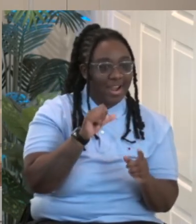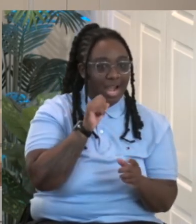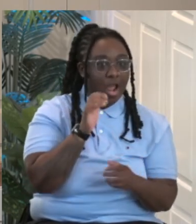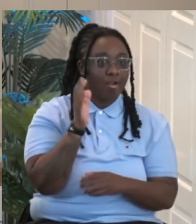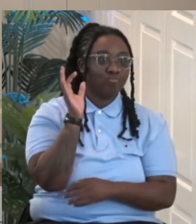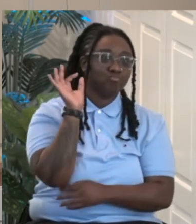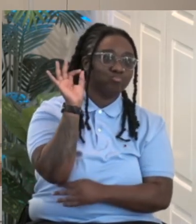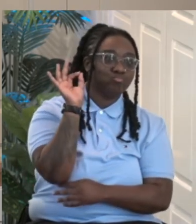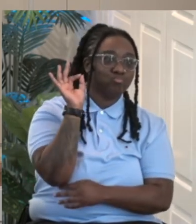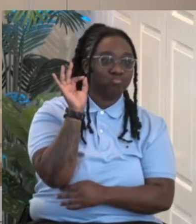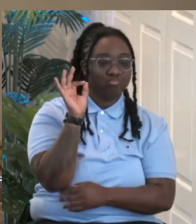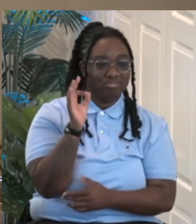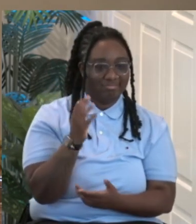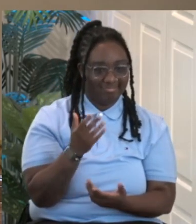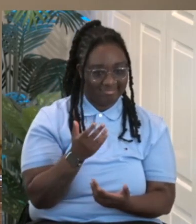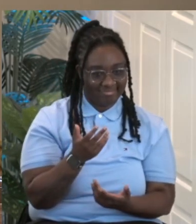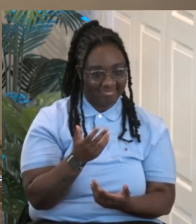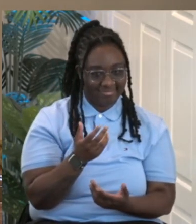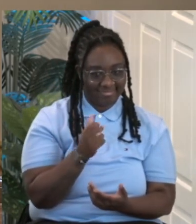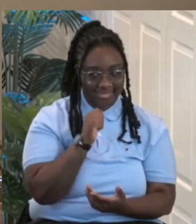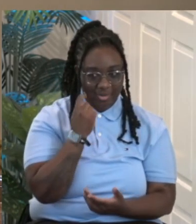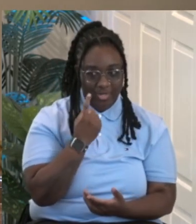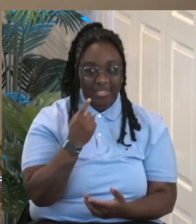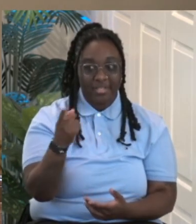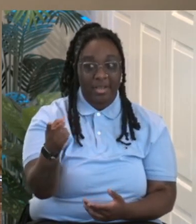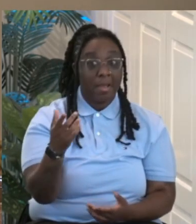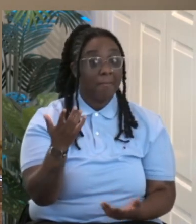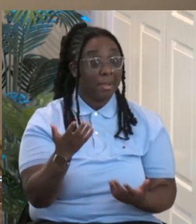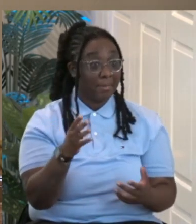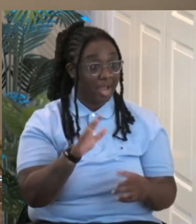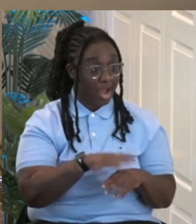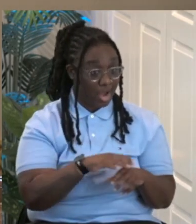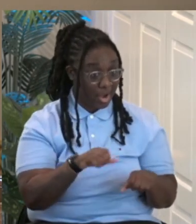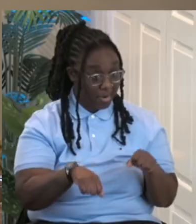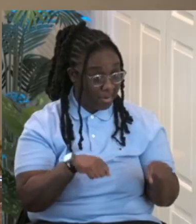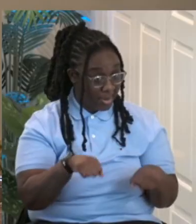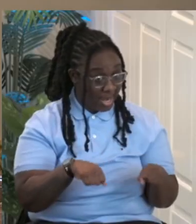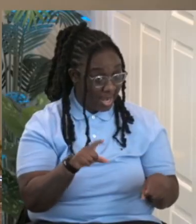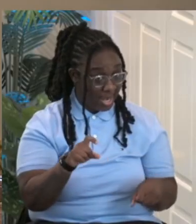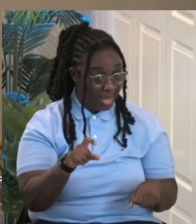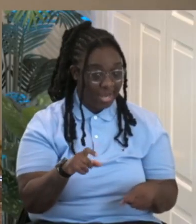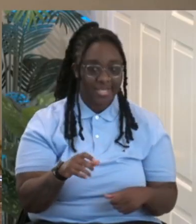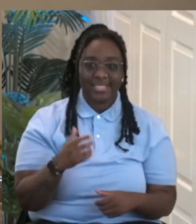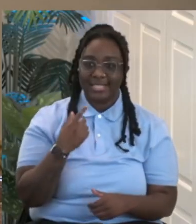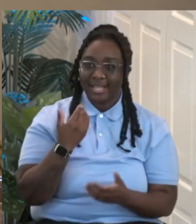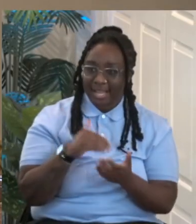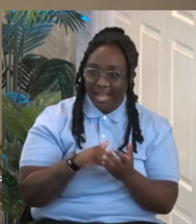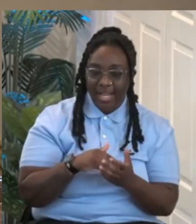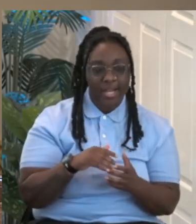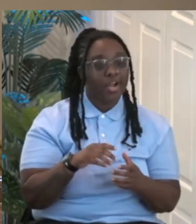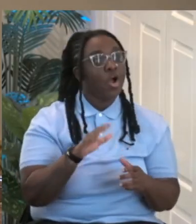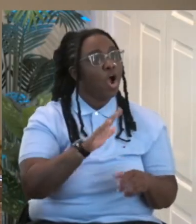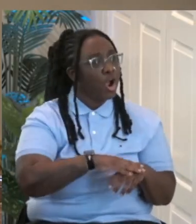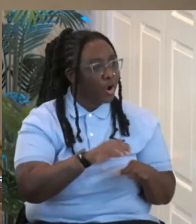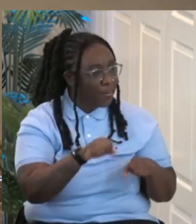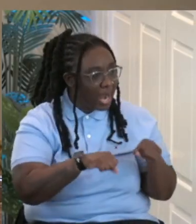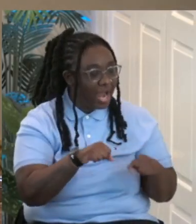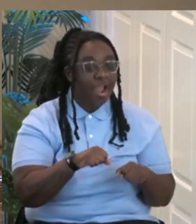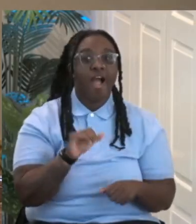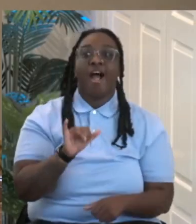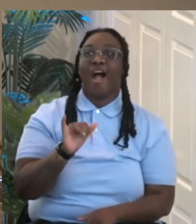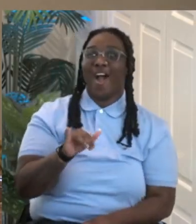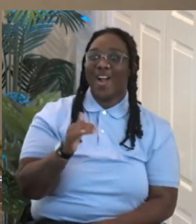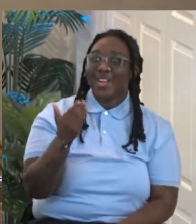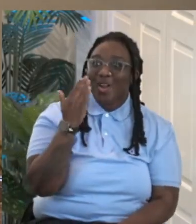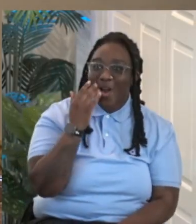nor on the chancel. Maybe on your bike. Say it again. Maybe on your bike. Maybe on your bike. Maybe on my bike. Oh, you know,